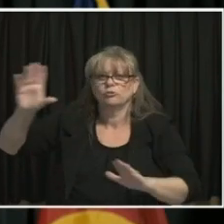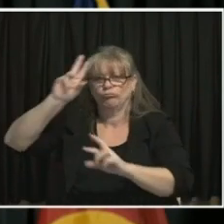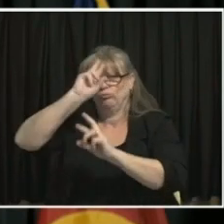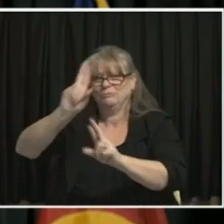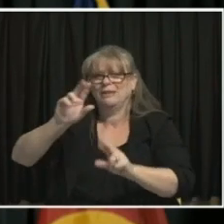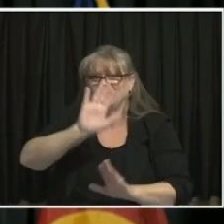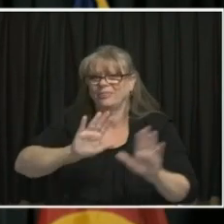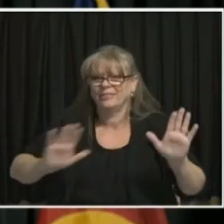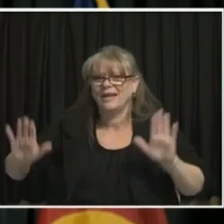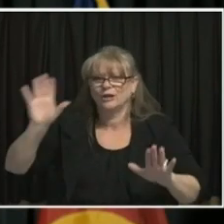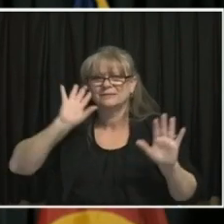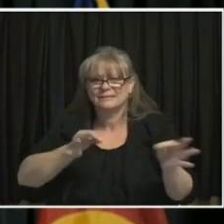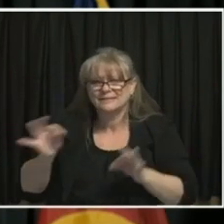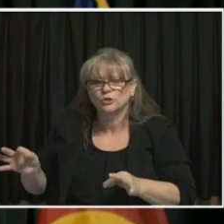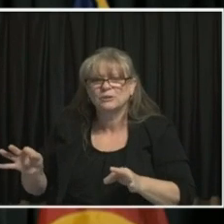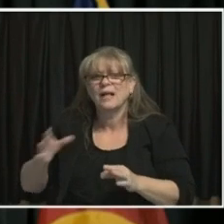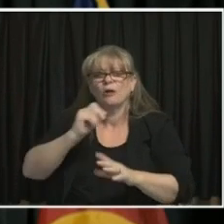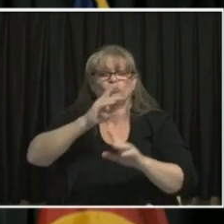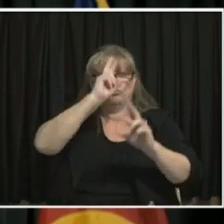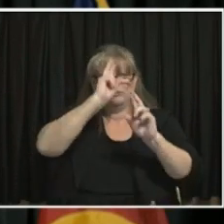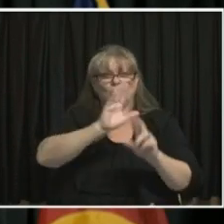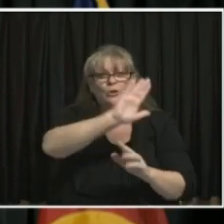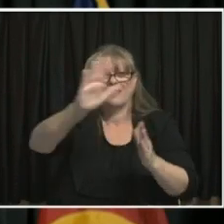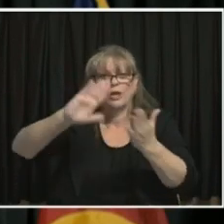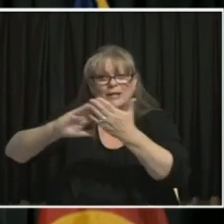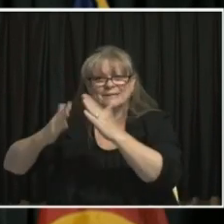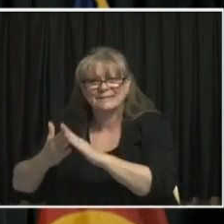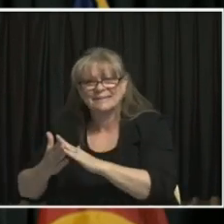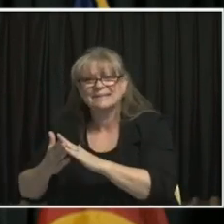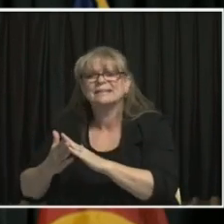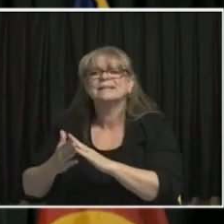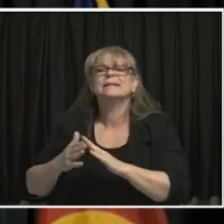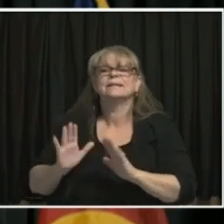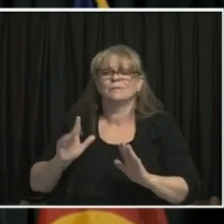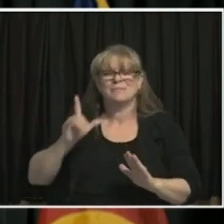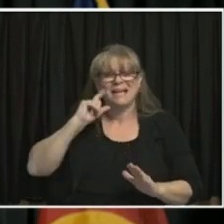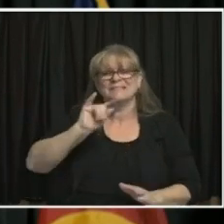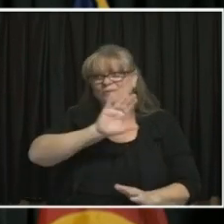municipalities have made their own decisions with their own municipal parks.